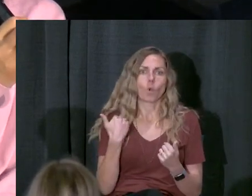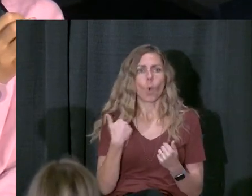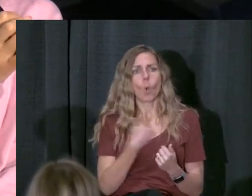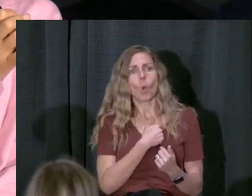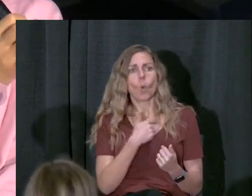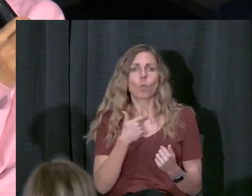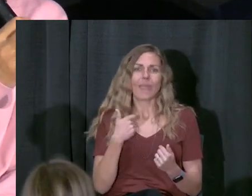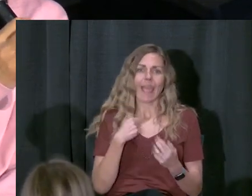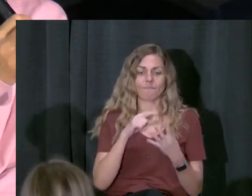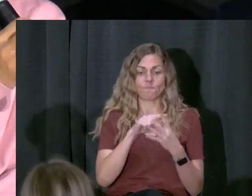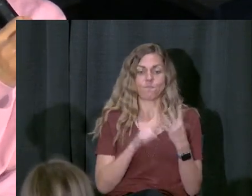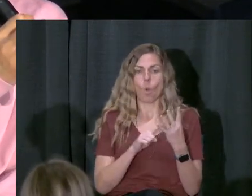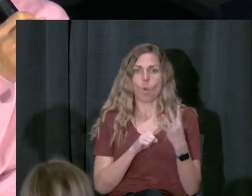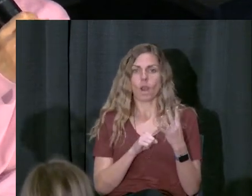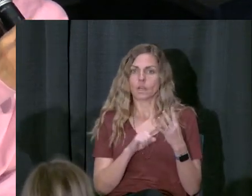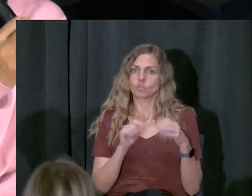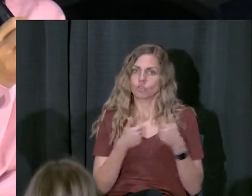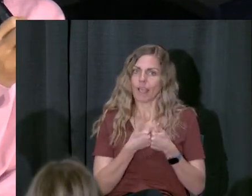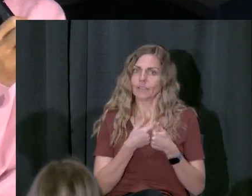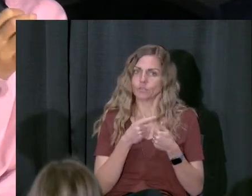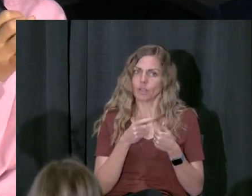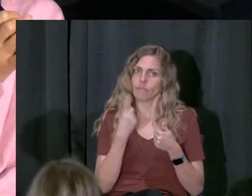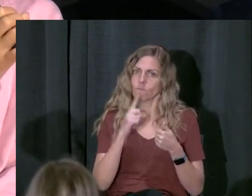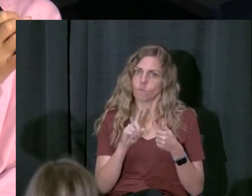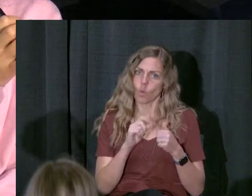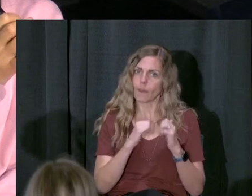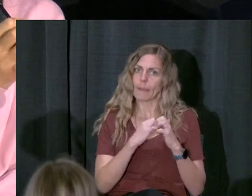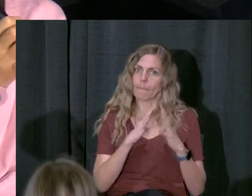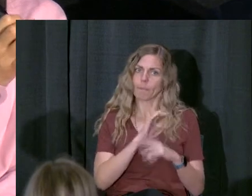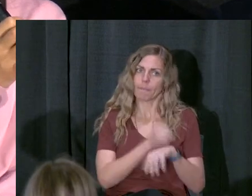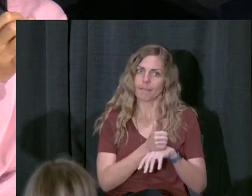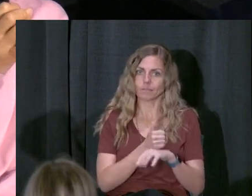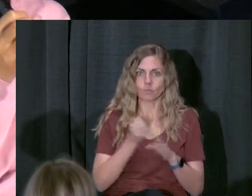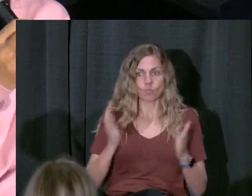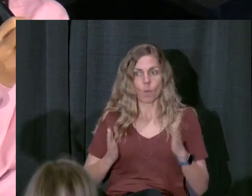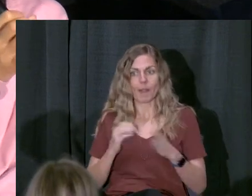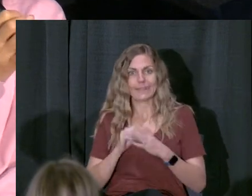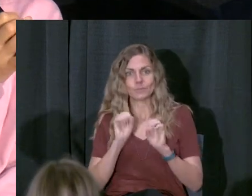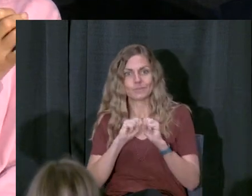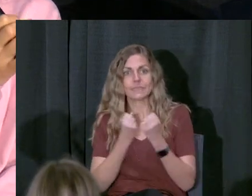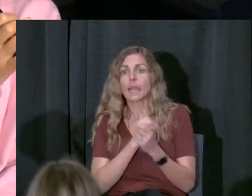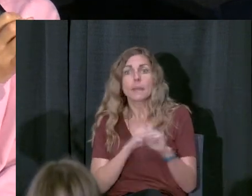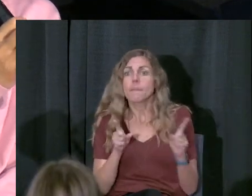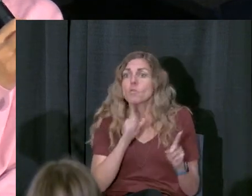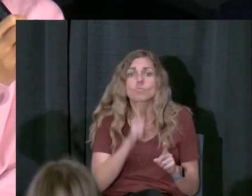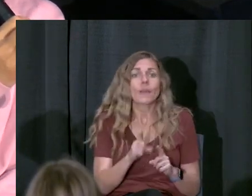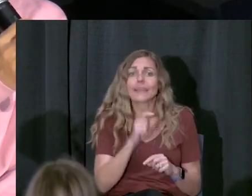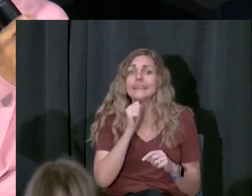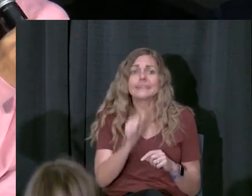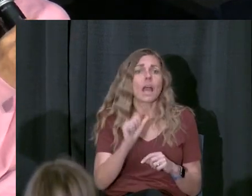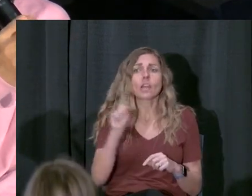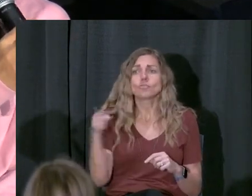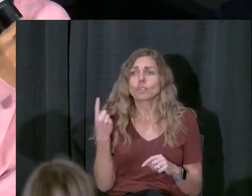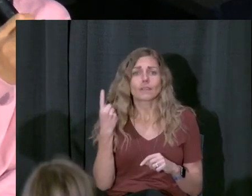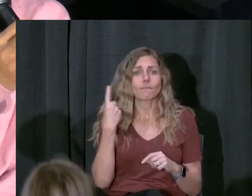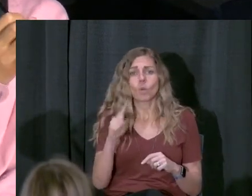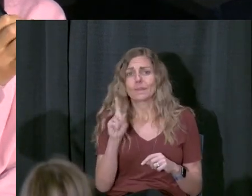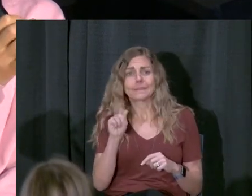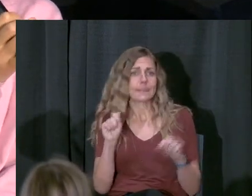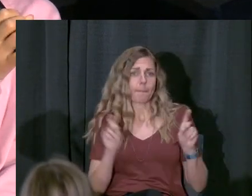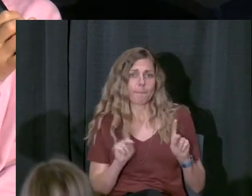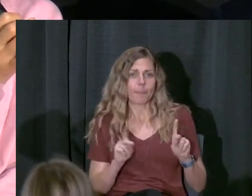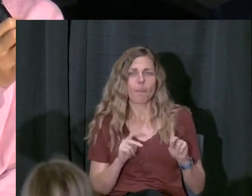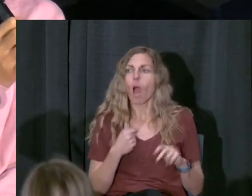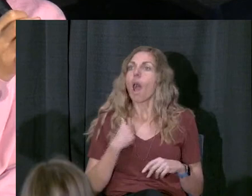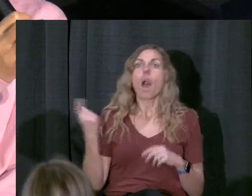four challenges to implement this kind of robot into society. However, it's not only for people with disabilities. I